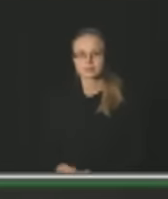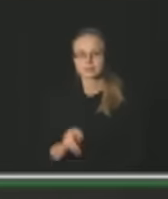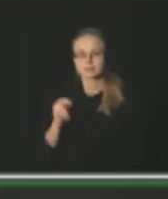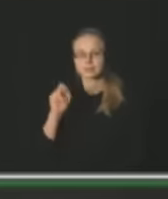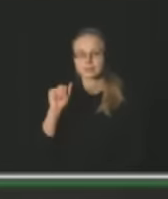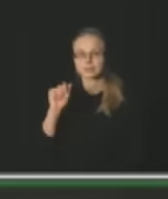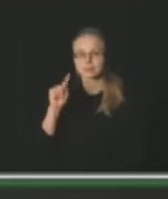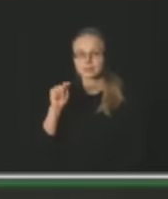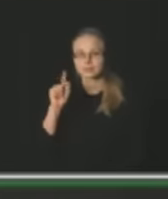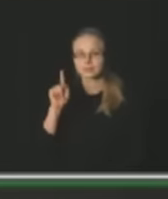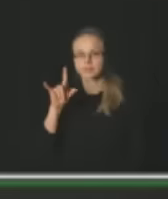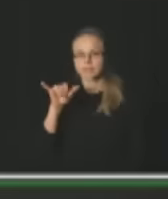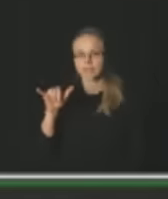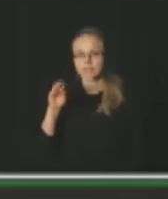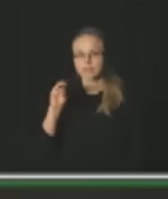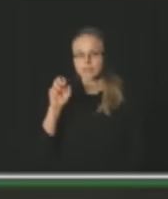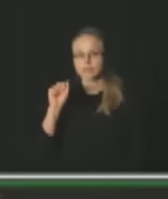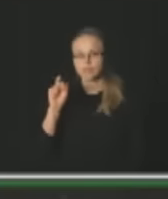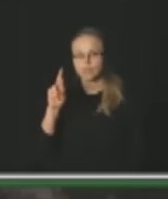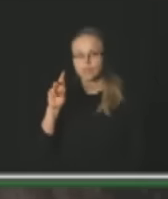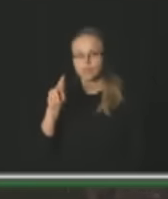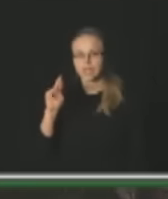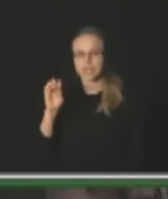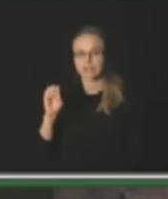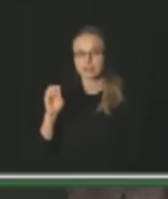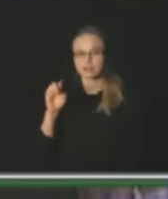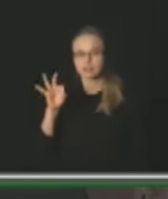Natalie Marine Flores.